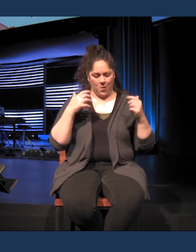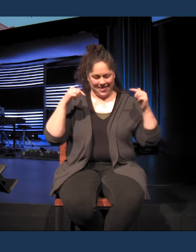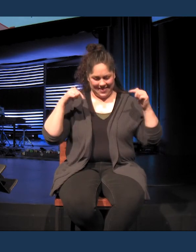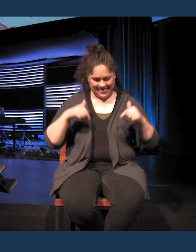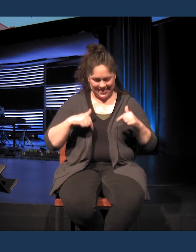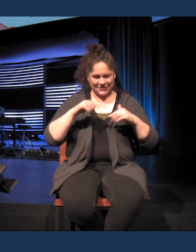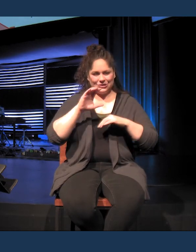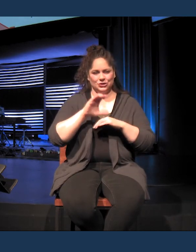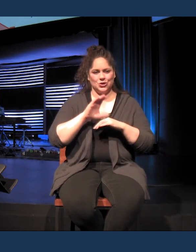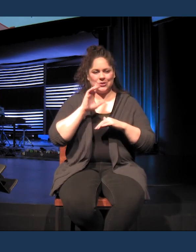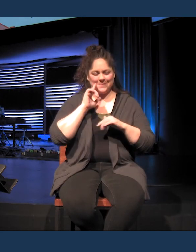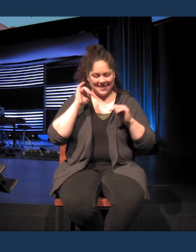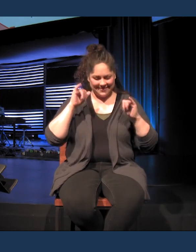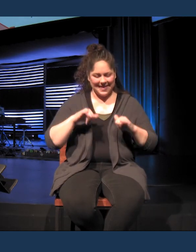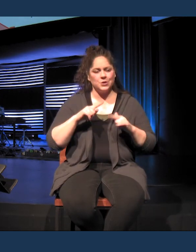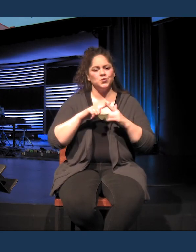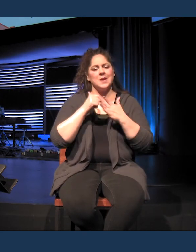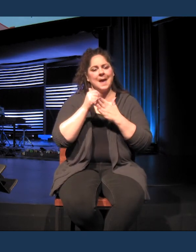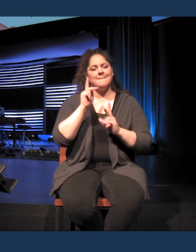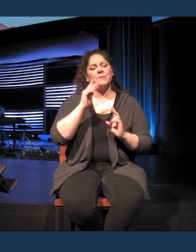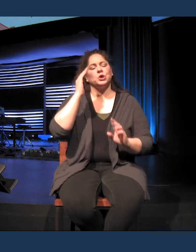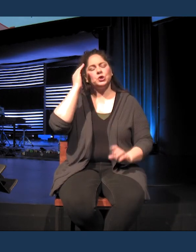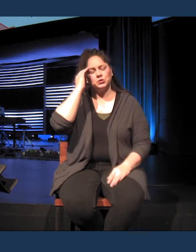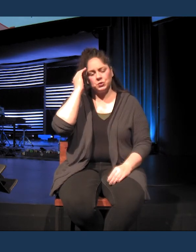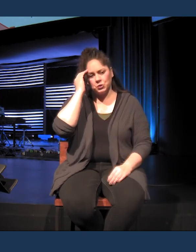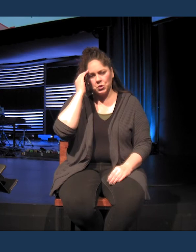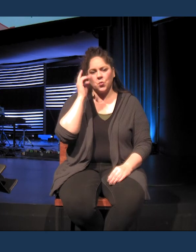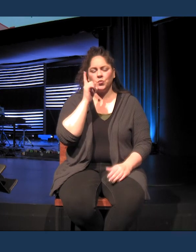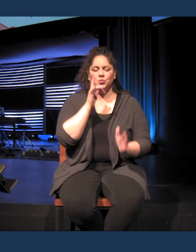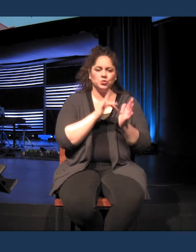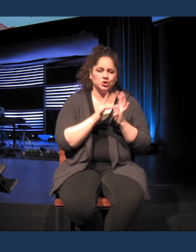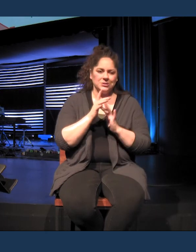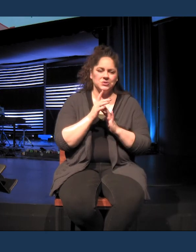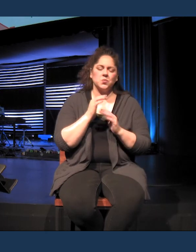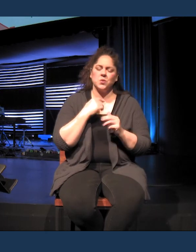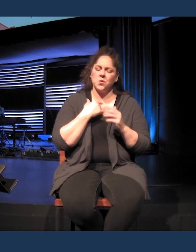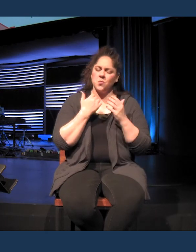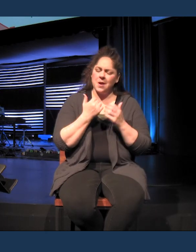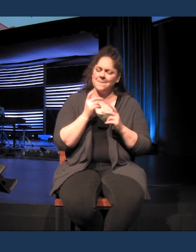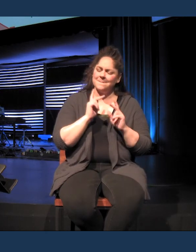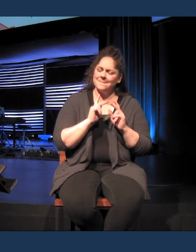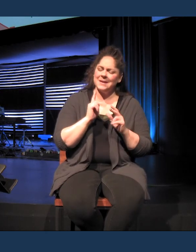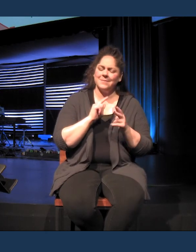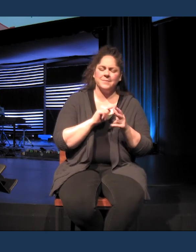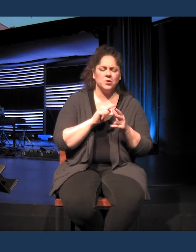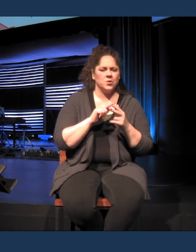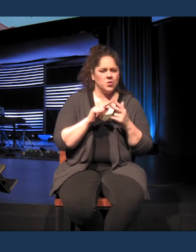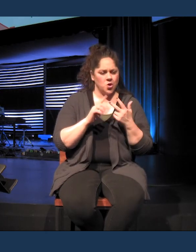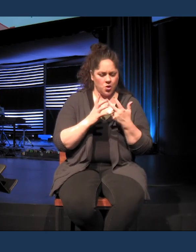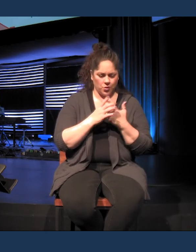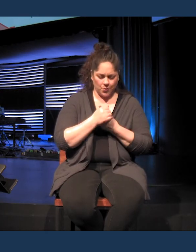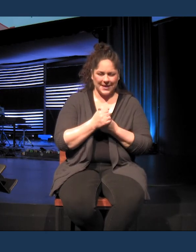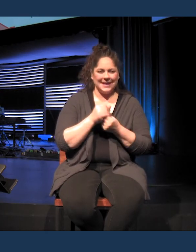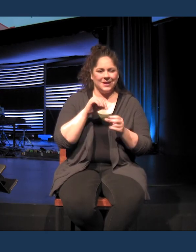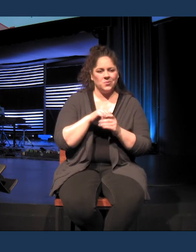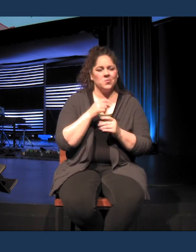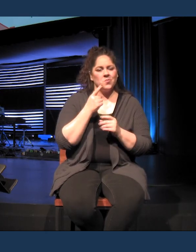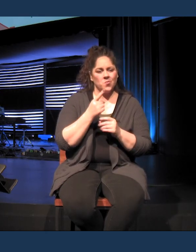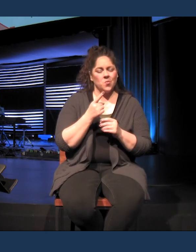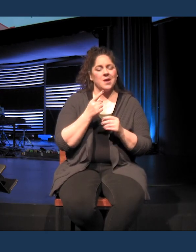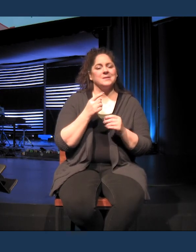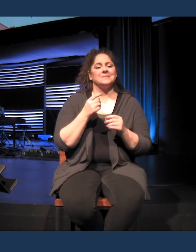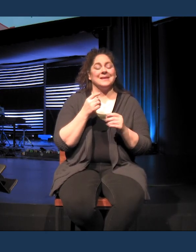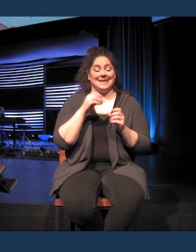Center. We're gonna be about helping people know Jesus. We're gonna be about helping people grow together. We're gonna be about serving the world. And when all three of those are happening in